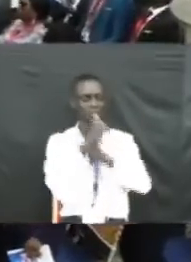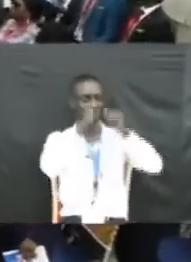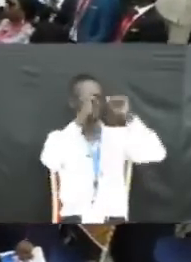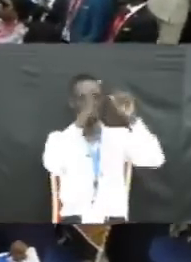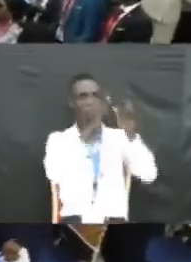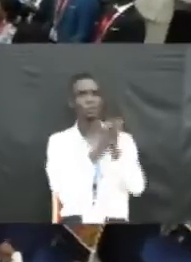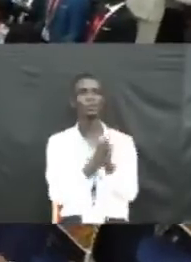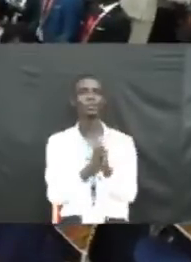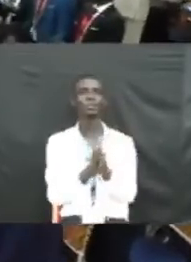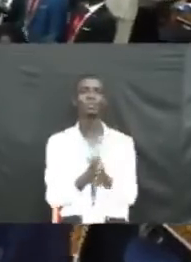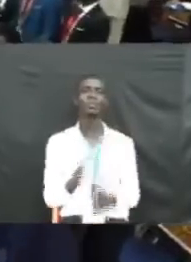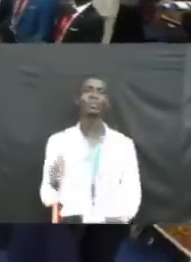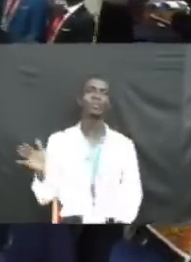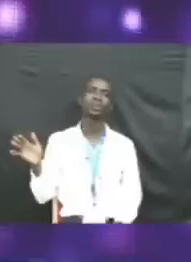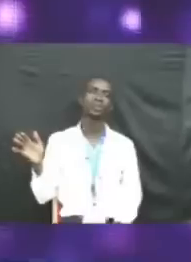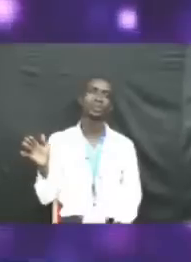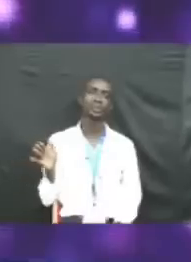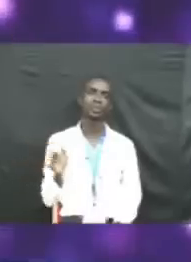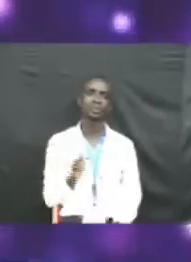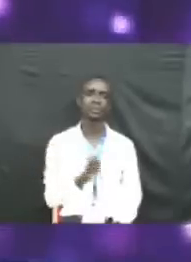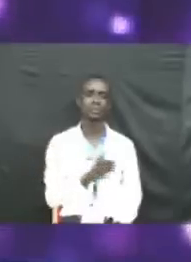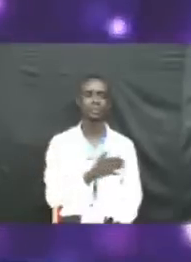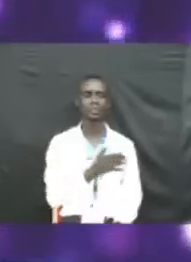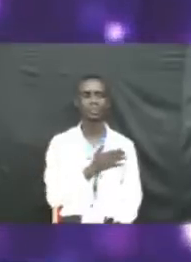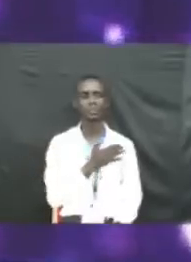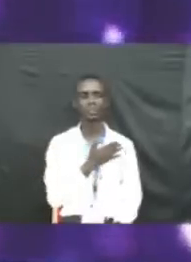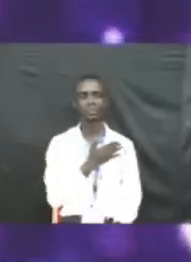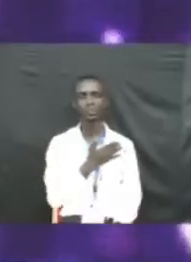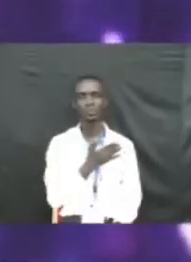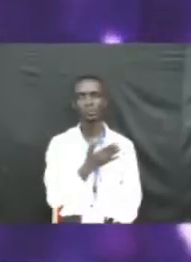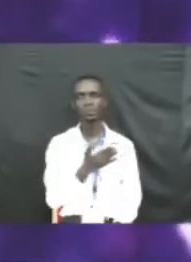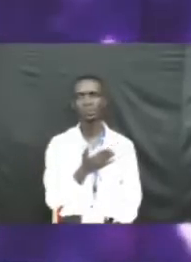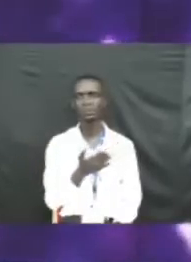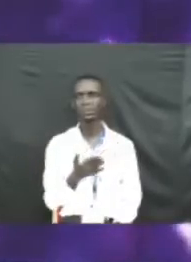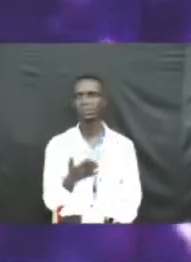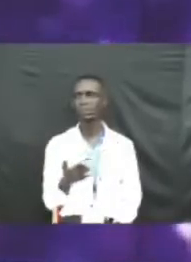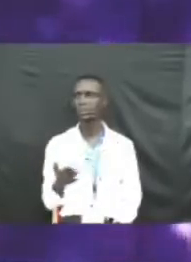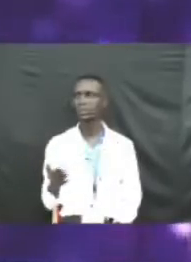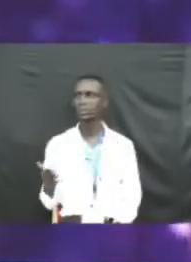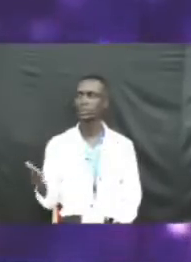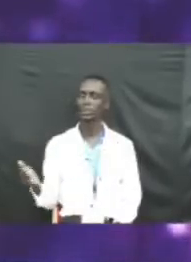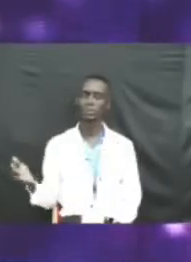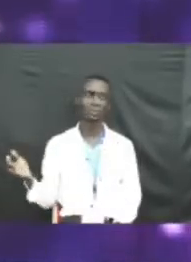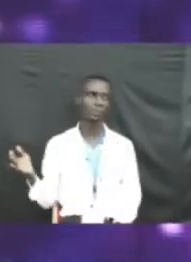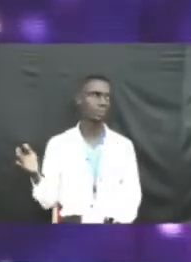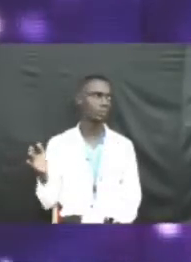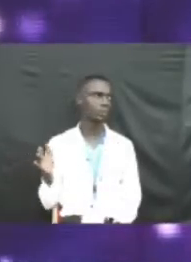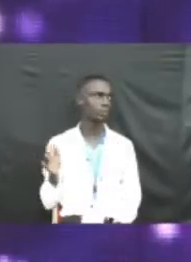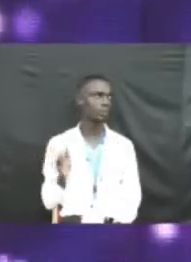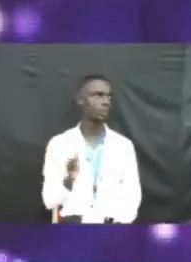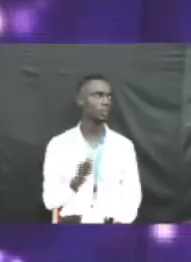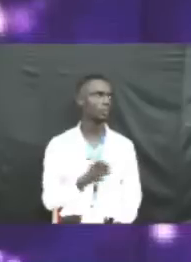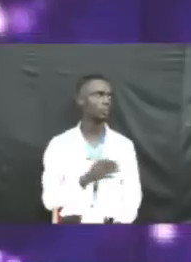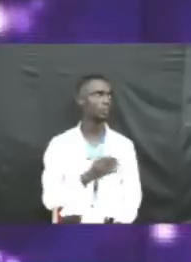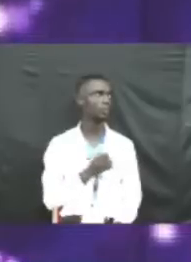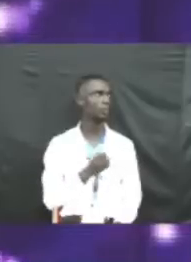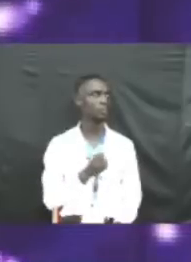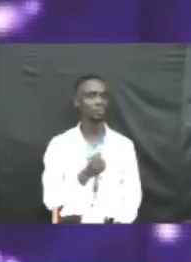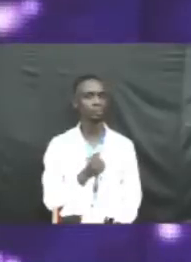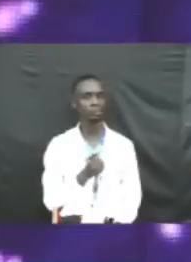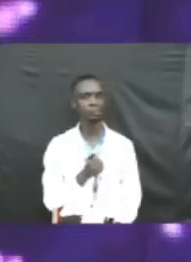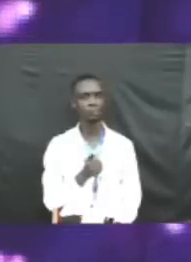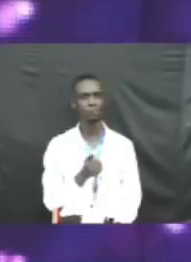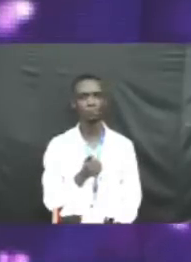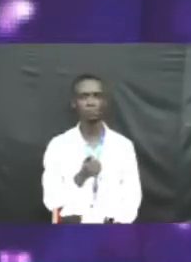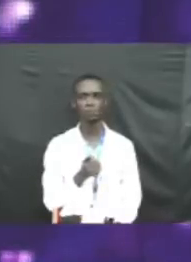three, when upon life below, you are tempered to when you are discouraged thinking all is lost, count